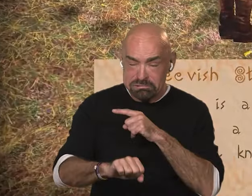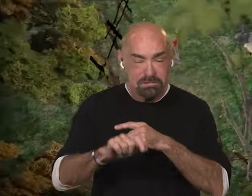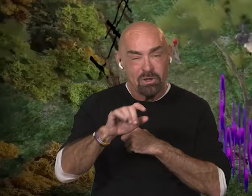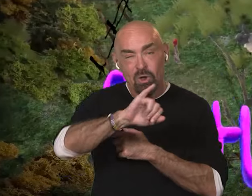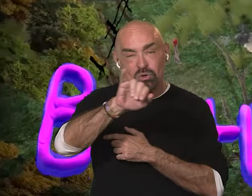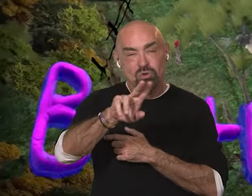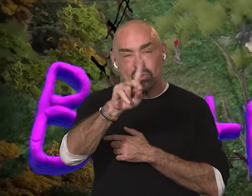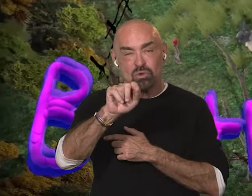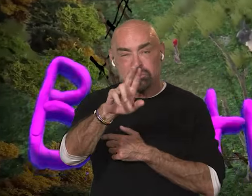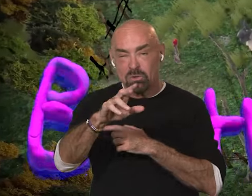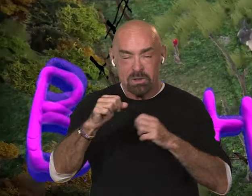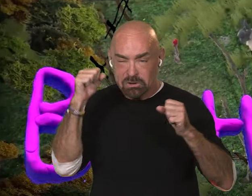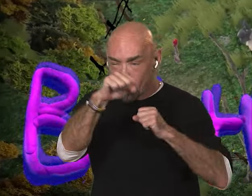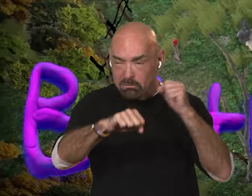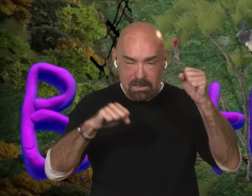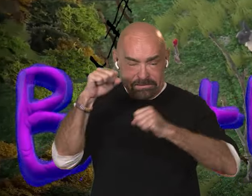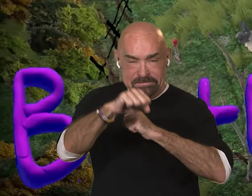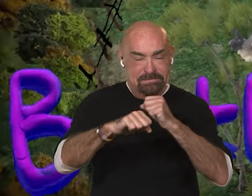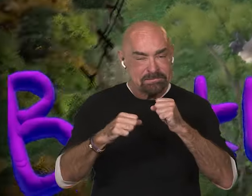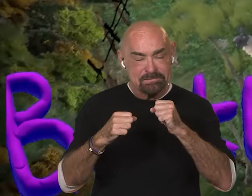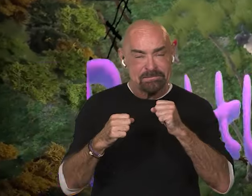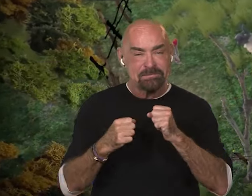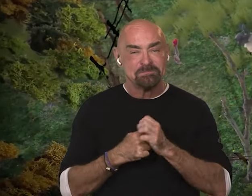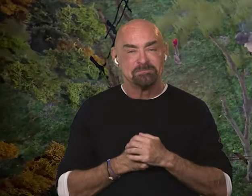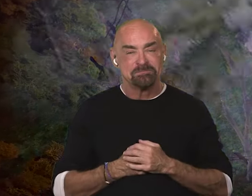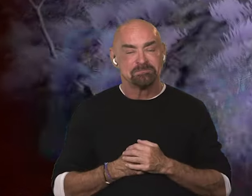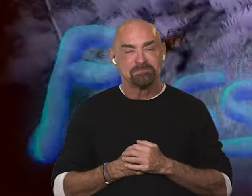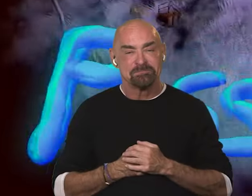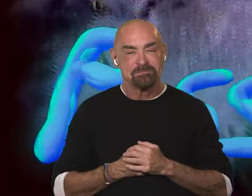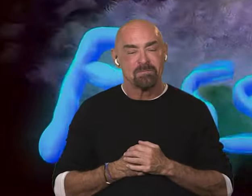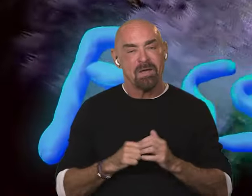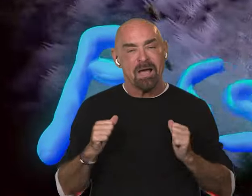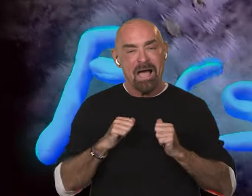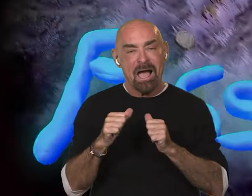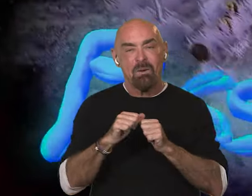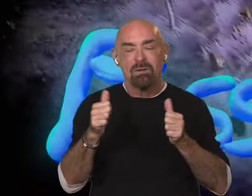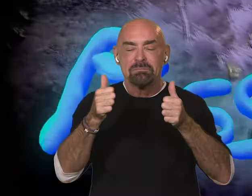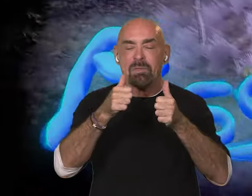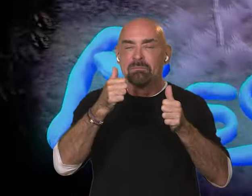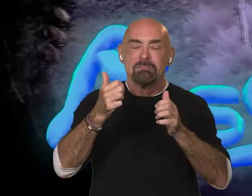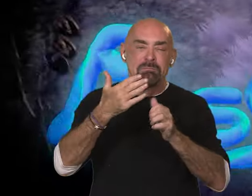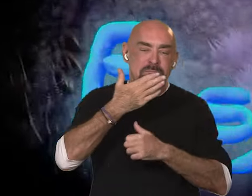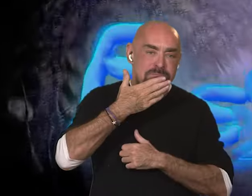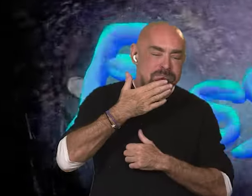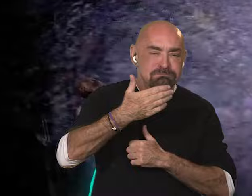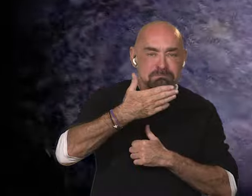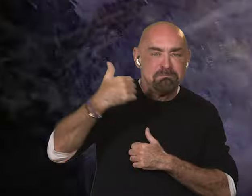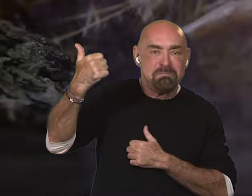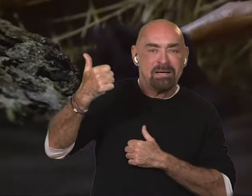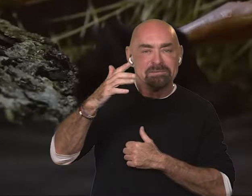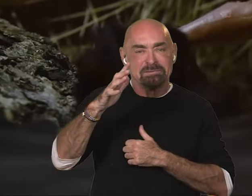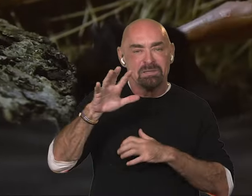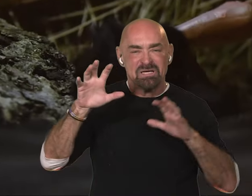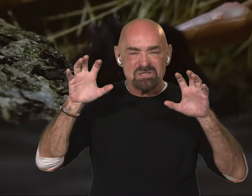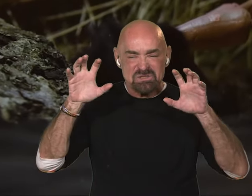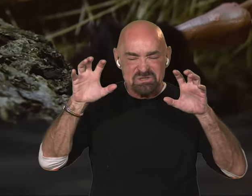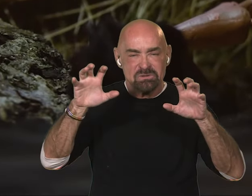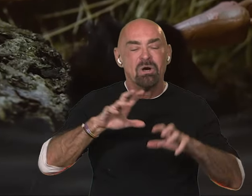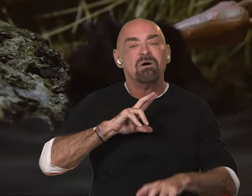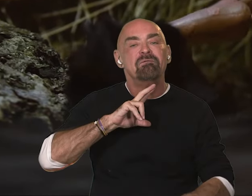You will overcome challenges with Judoro's combat and possession mechanics. Our favourite part is perhaps